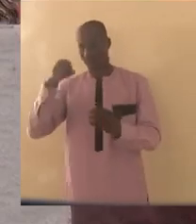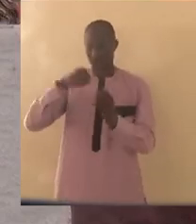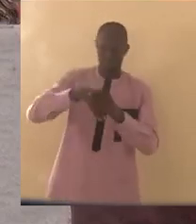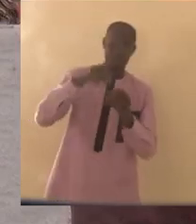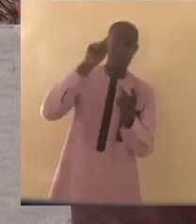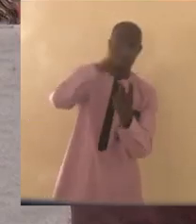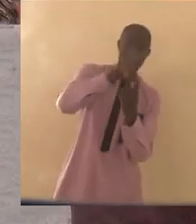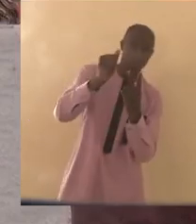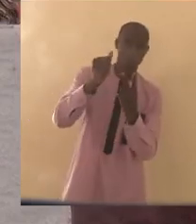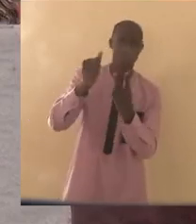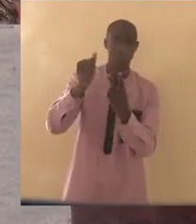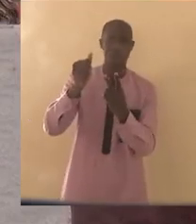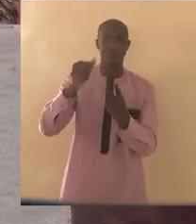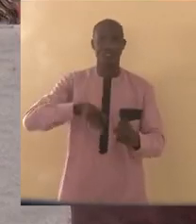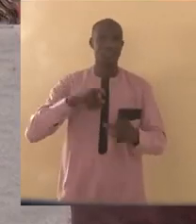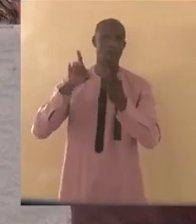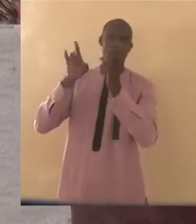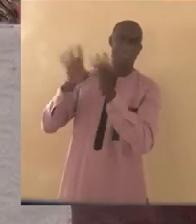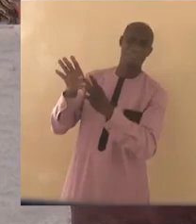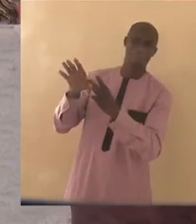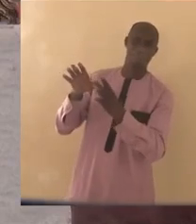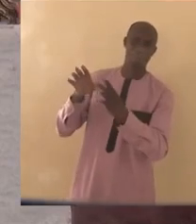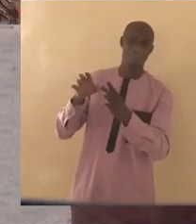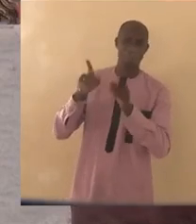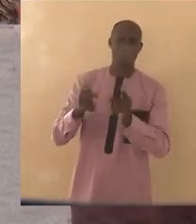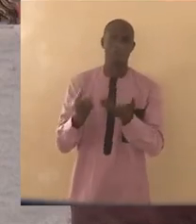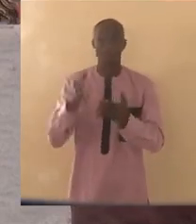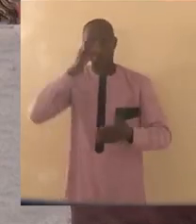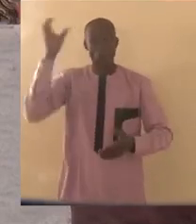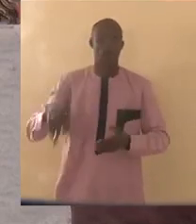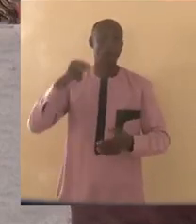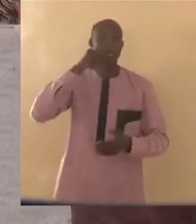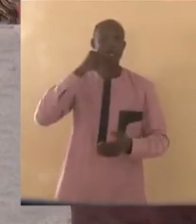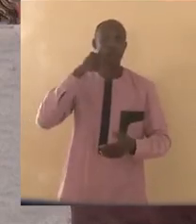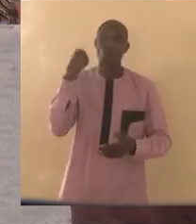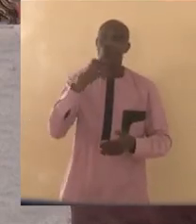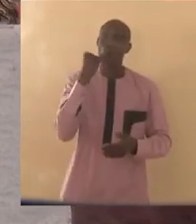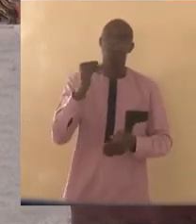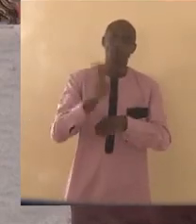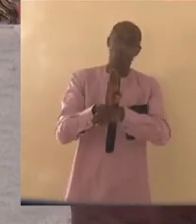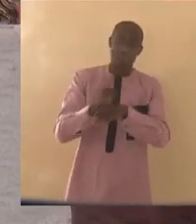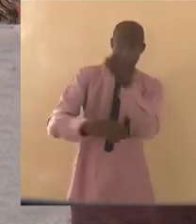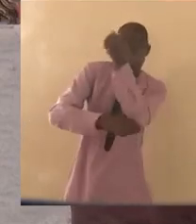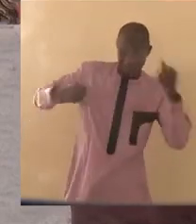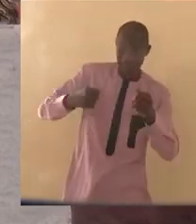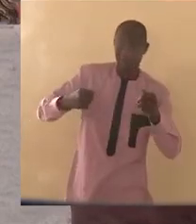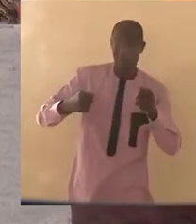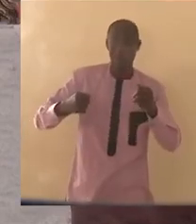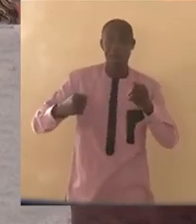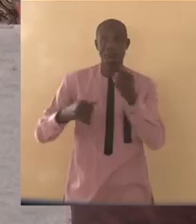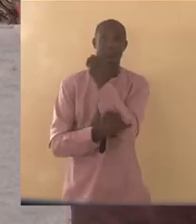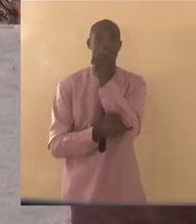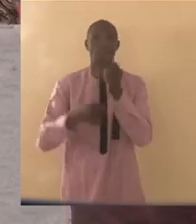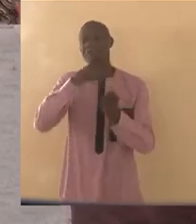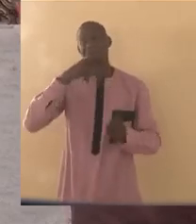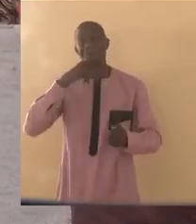of adultery. The person may be living a life of hatred. The person may be a corrupt Nigerian who is busy stealing the country